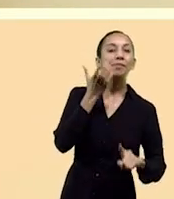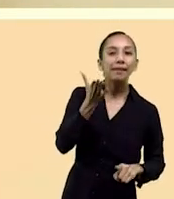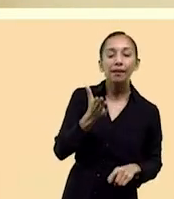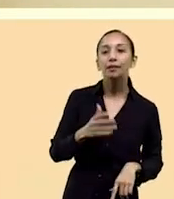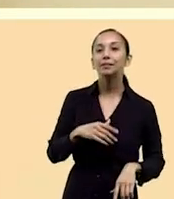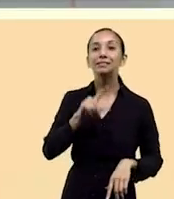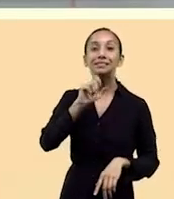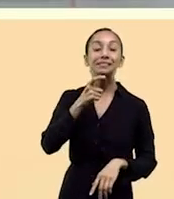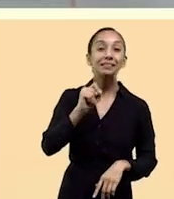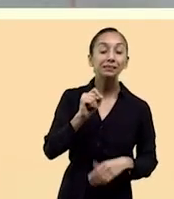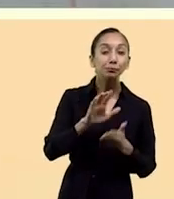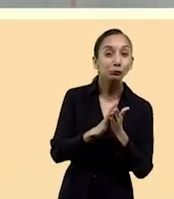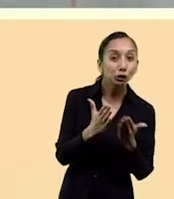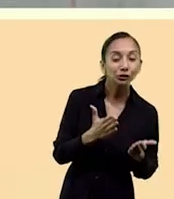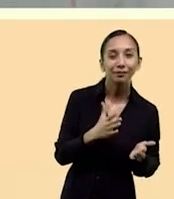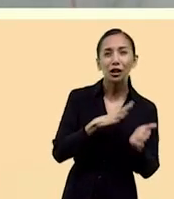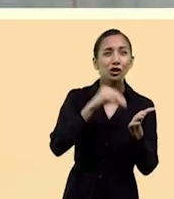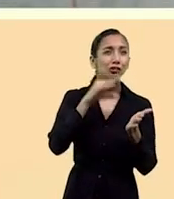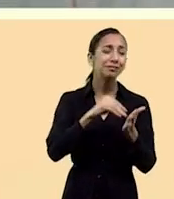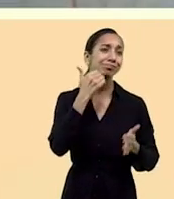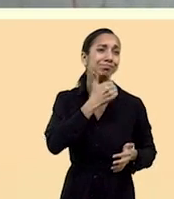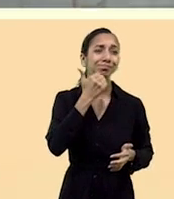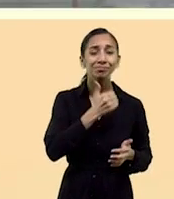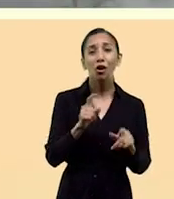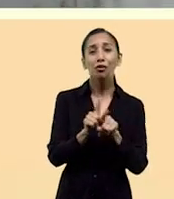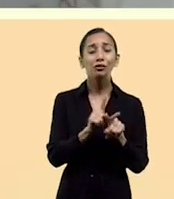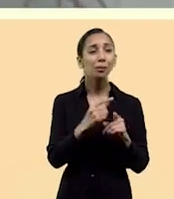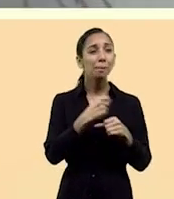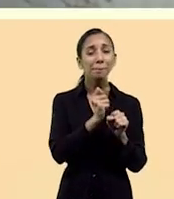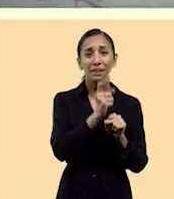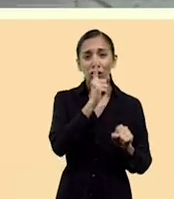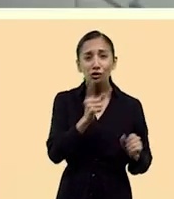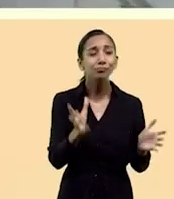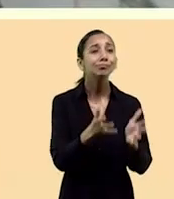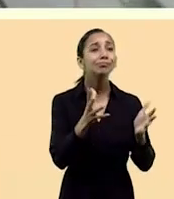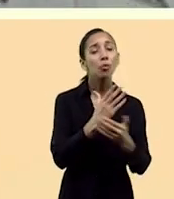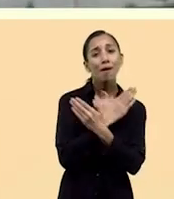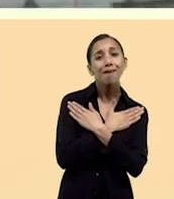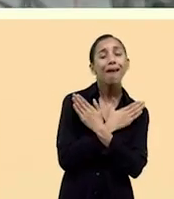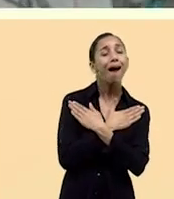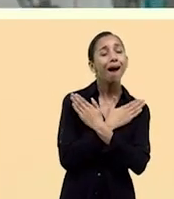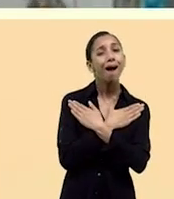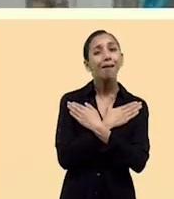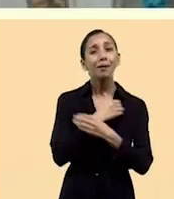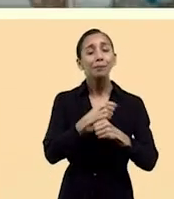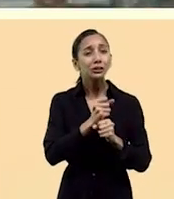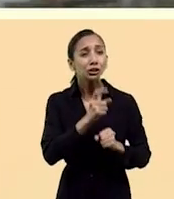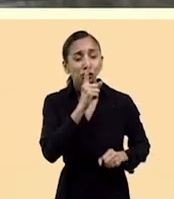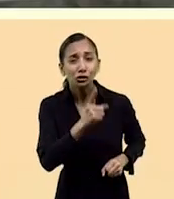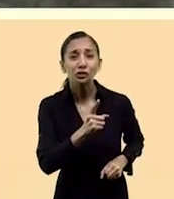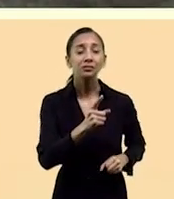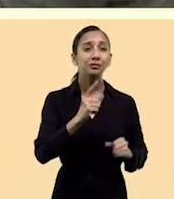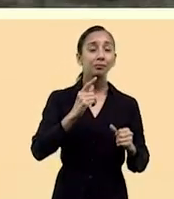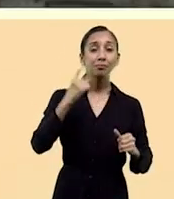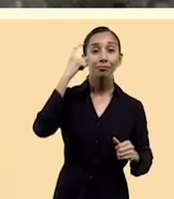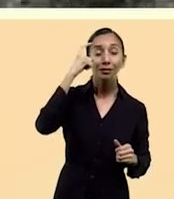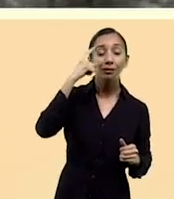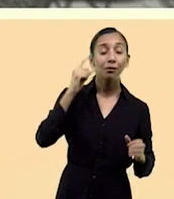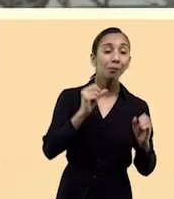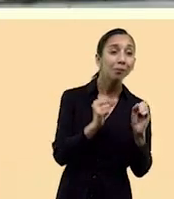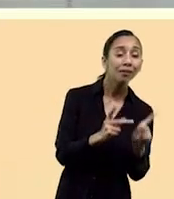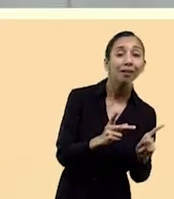each time. Also where they're just relaxing, that they're not so stressed. We wanna make sure that they're mentally okay as well.